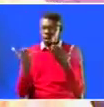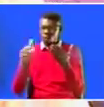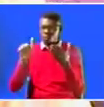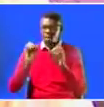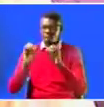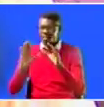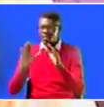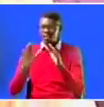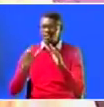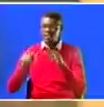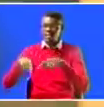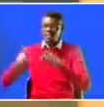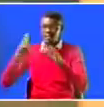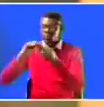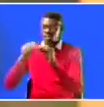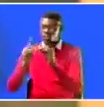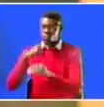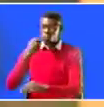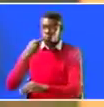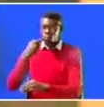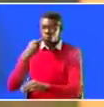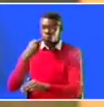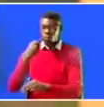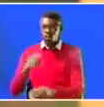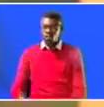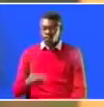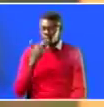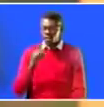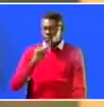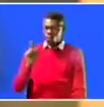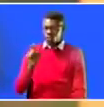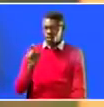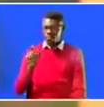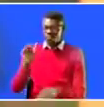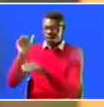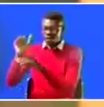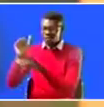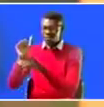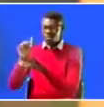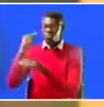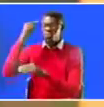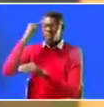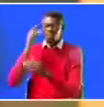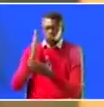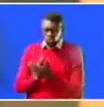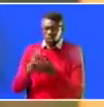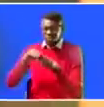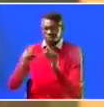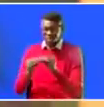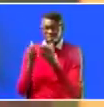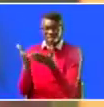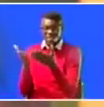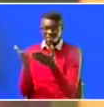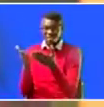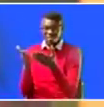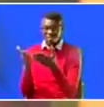create themselves? The question really should be, do you think we were created? Because